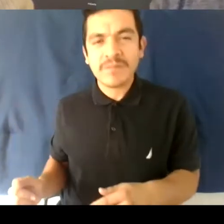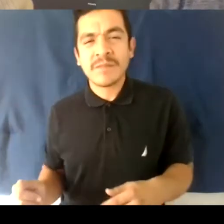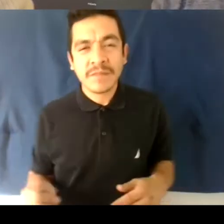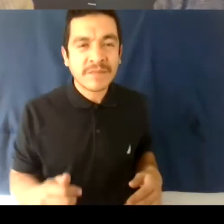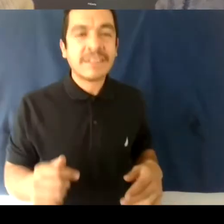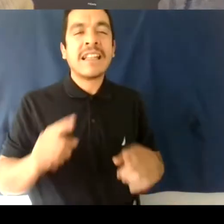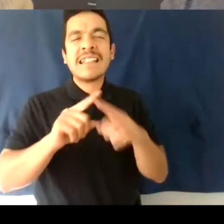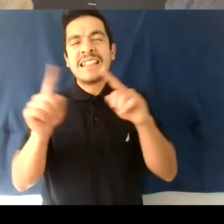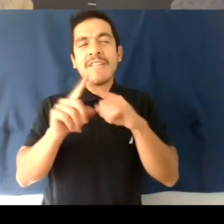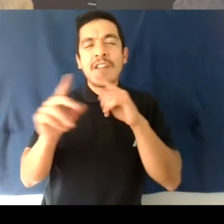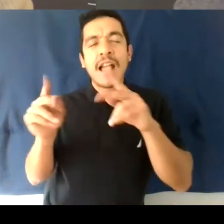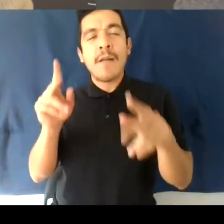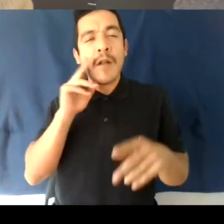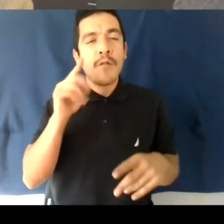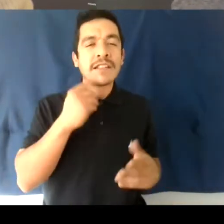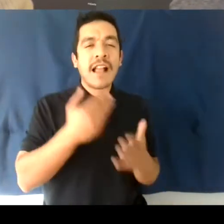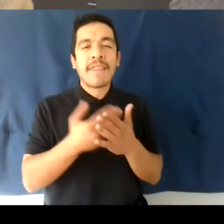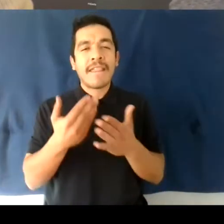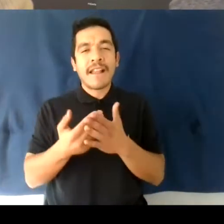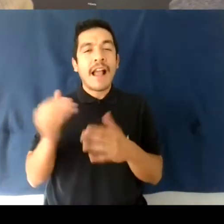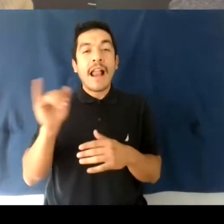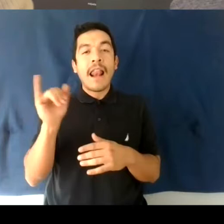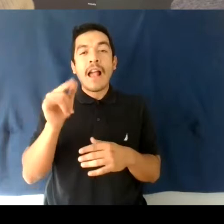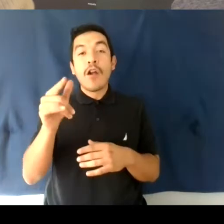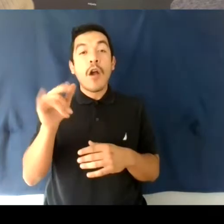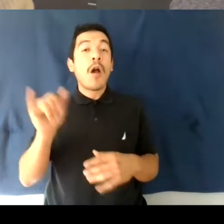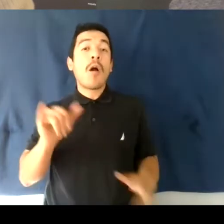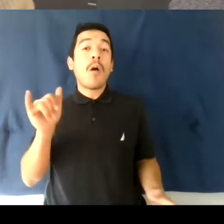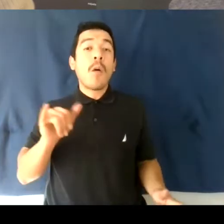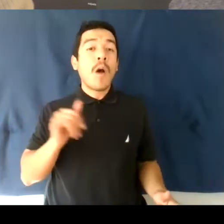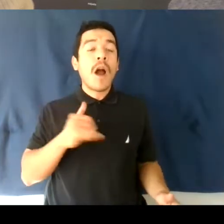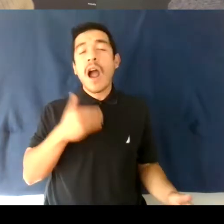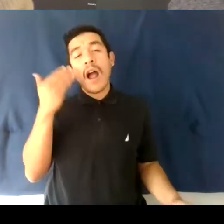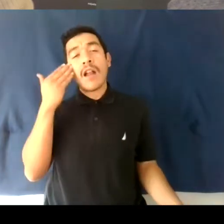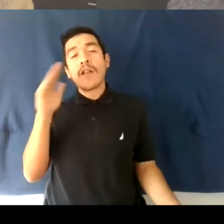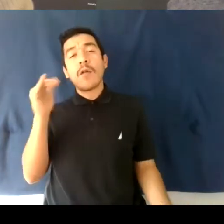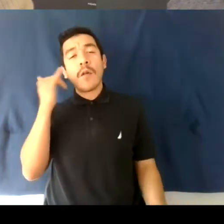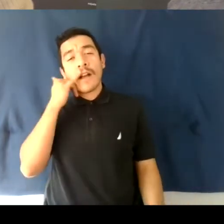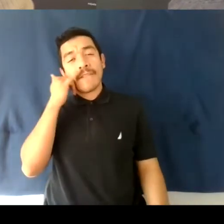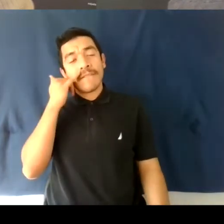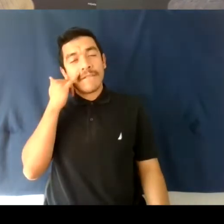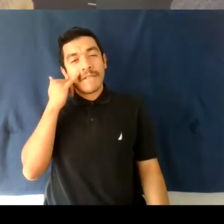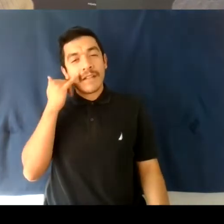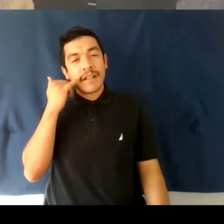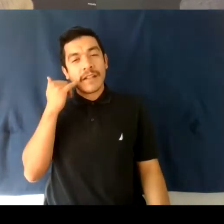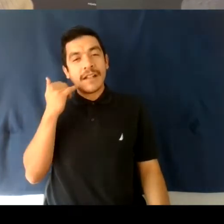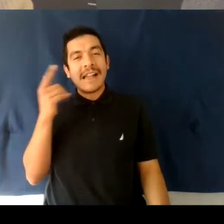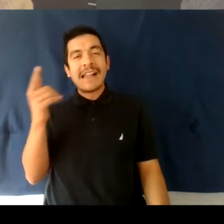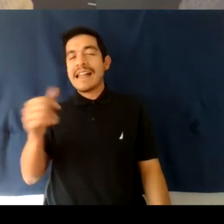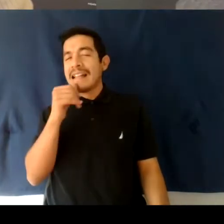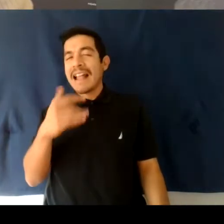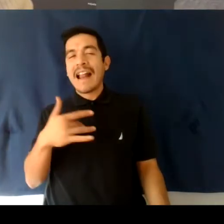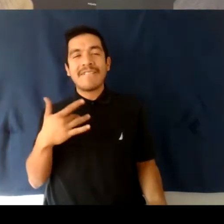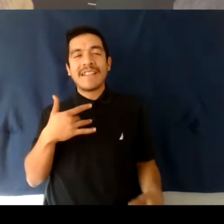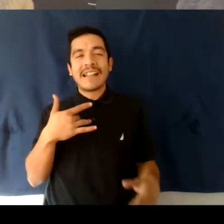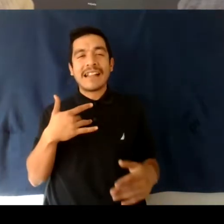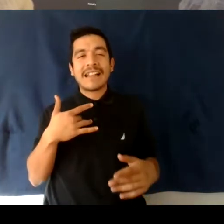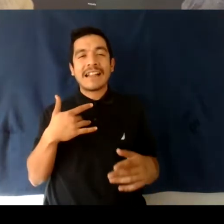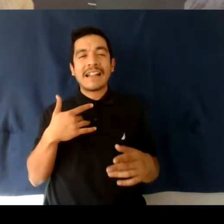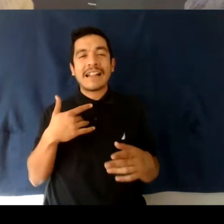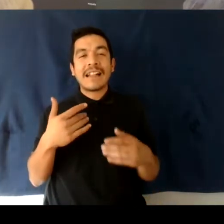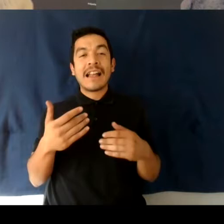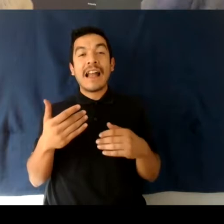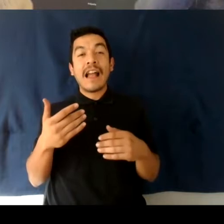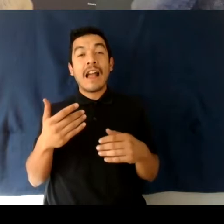and like people will say things, like, oh, like I don't know if that like this doesn't feel super believable for me. And I'm like, well,